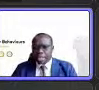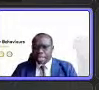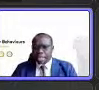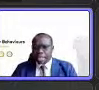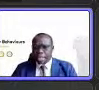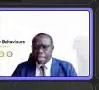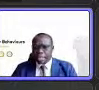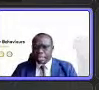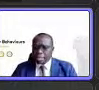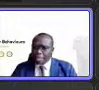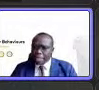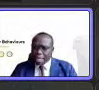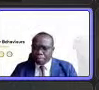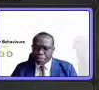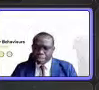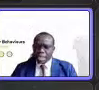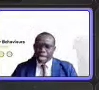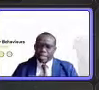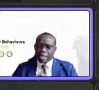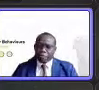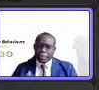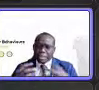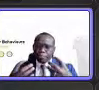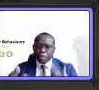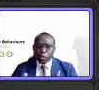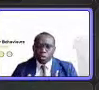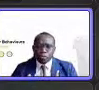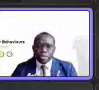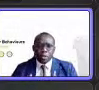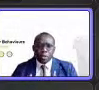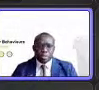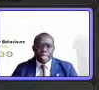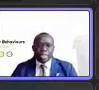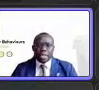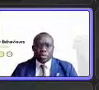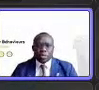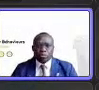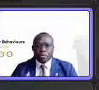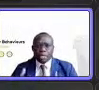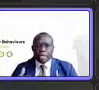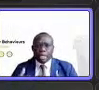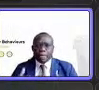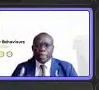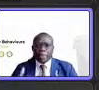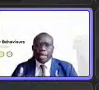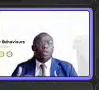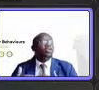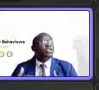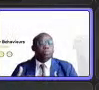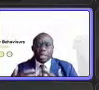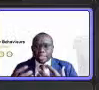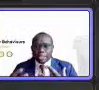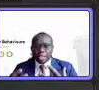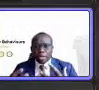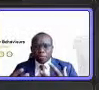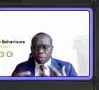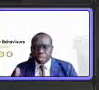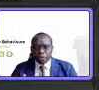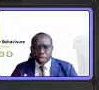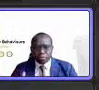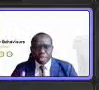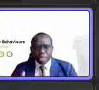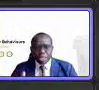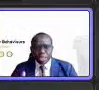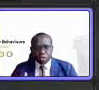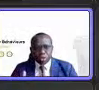complement the main airport. And therefore, it behooves or it makes a lot of space